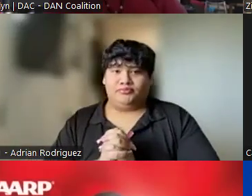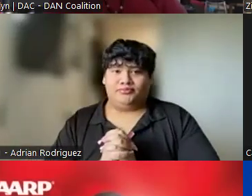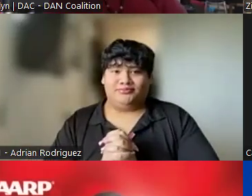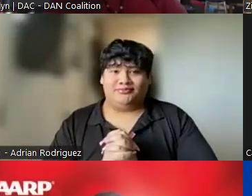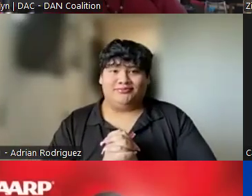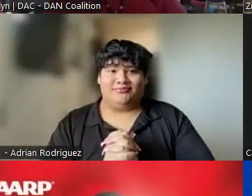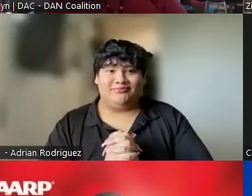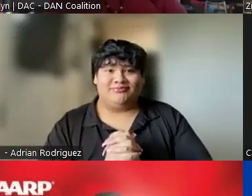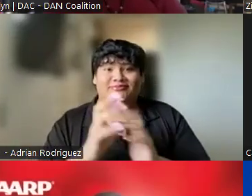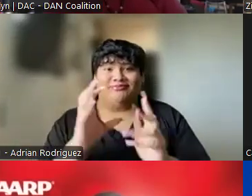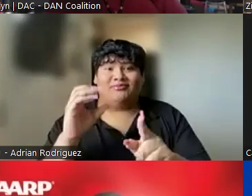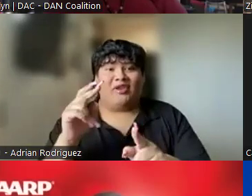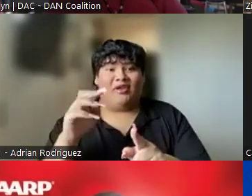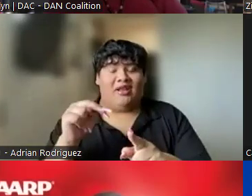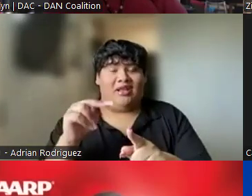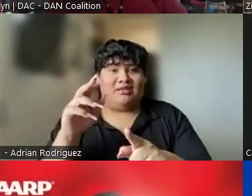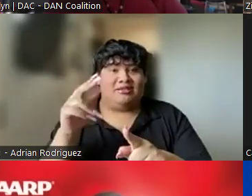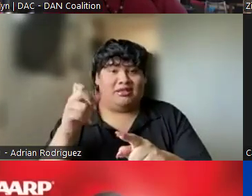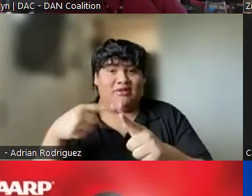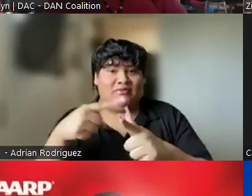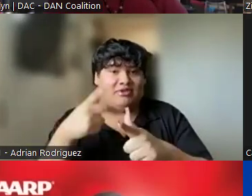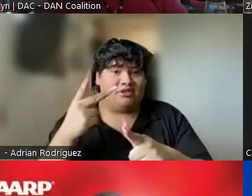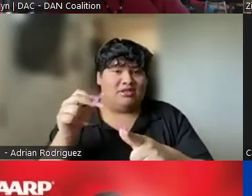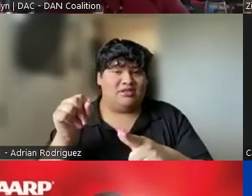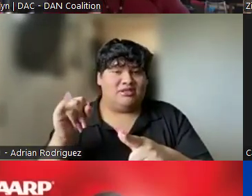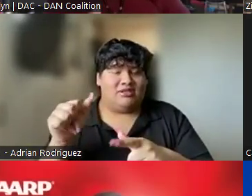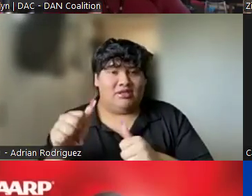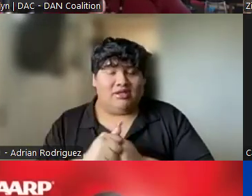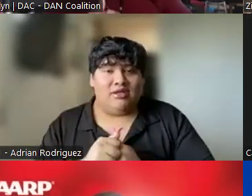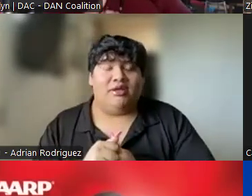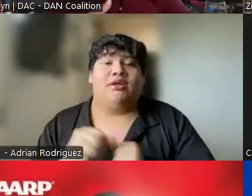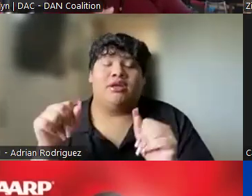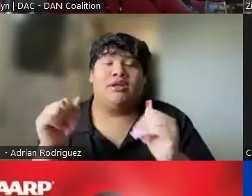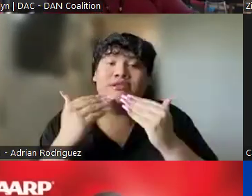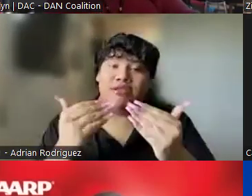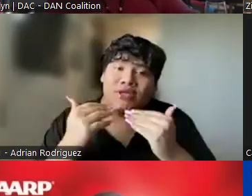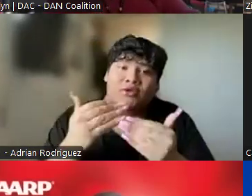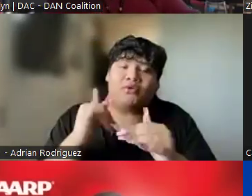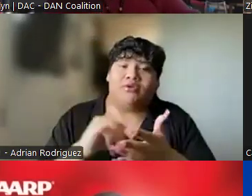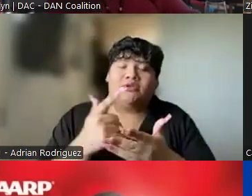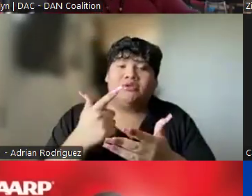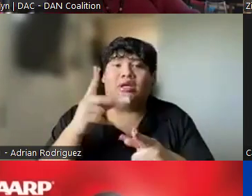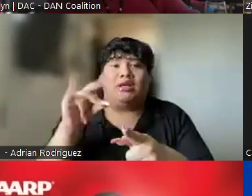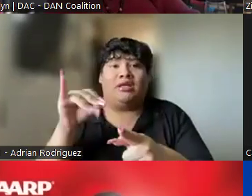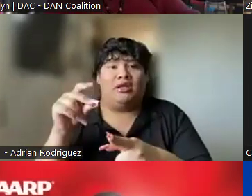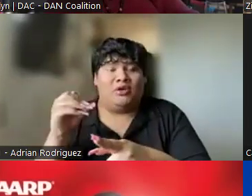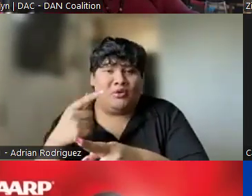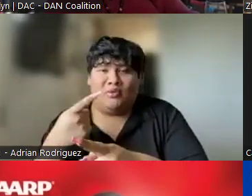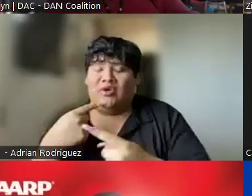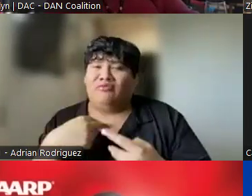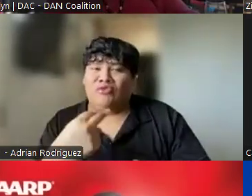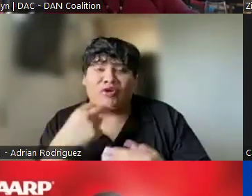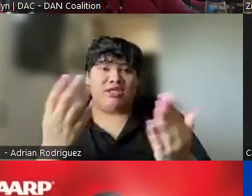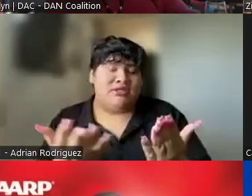I saw Carolyn's hand and then Zia. Thank you. Yes, again, I just want to ditto what's being voiced here